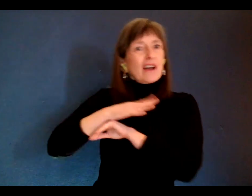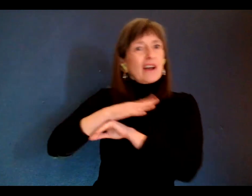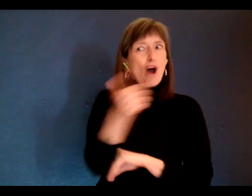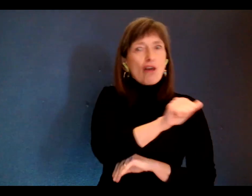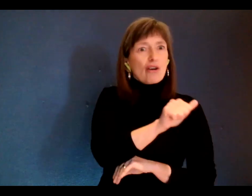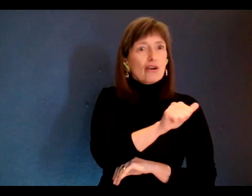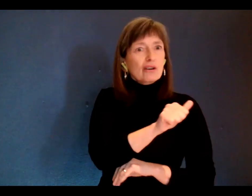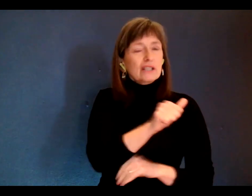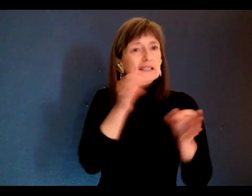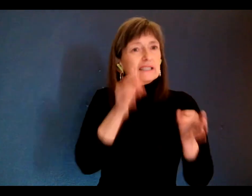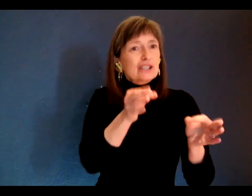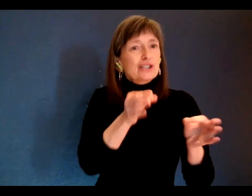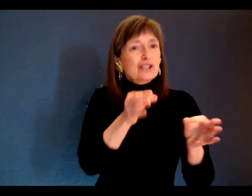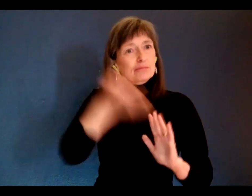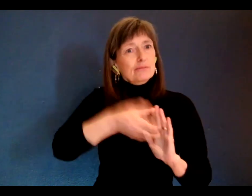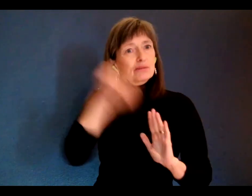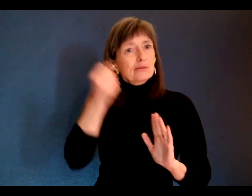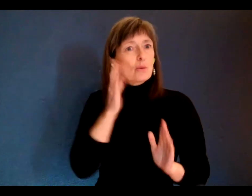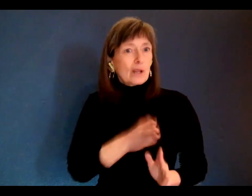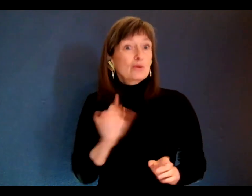sweeping impact here of